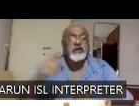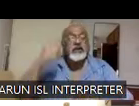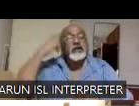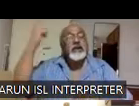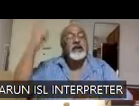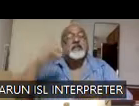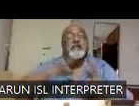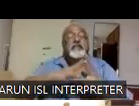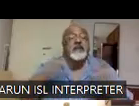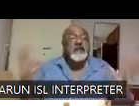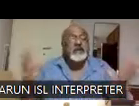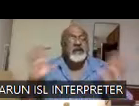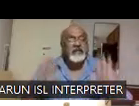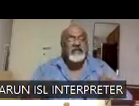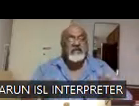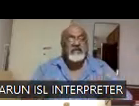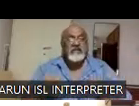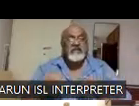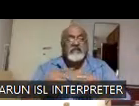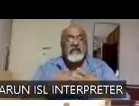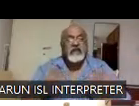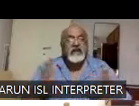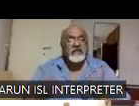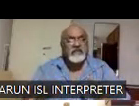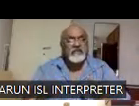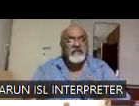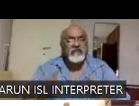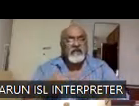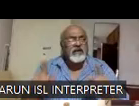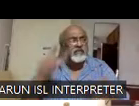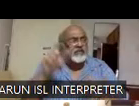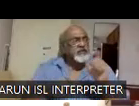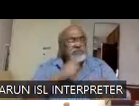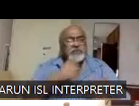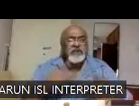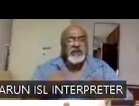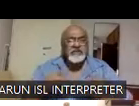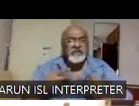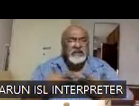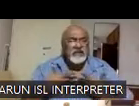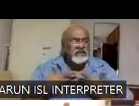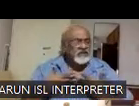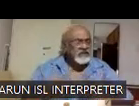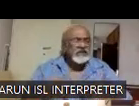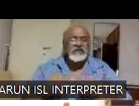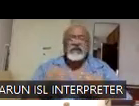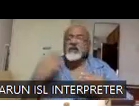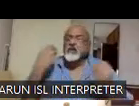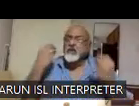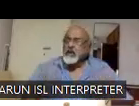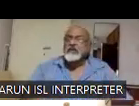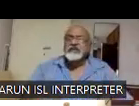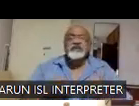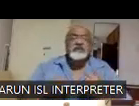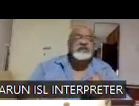and you try to achieve those dreams. And people like me, who are part of this mainstream society, women